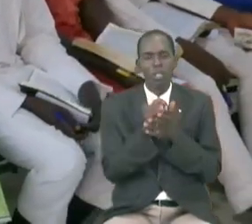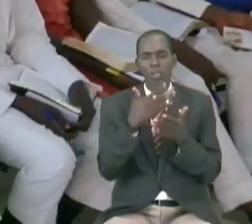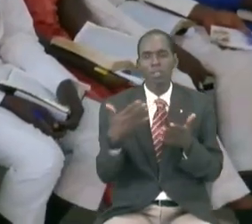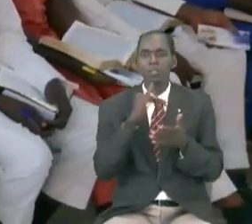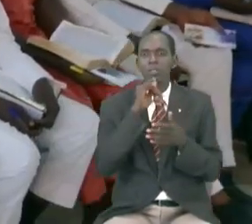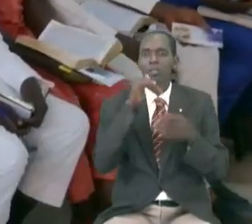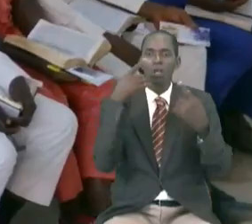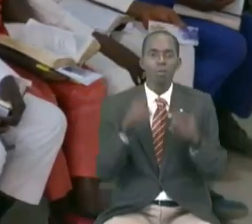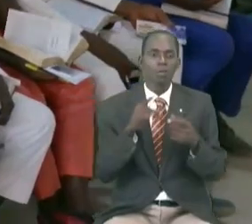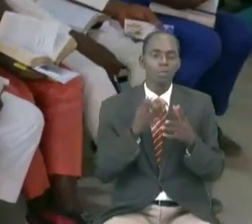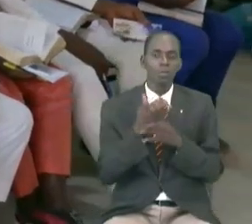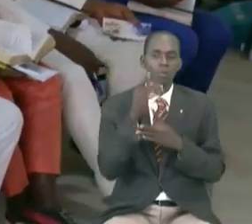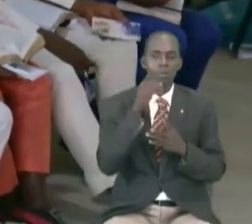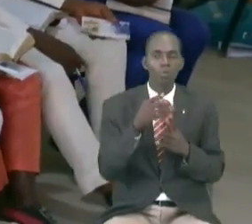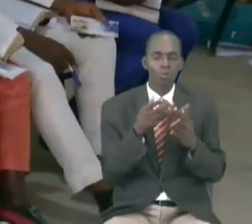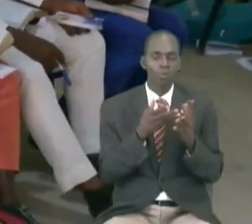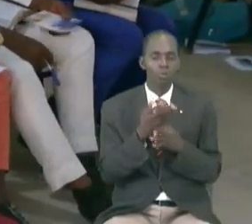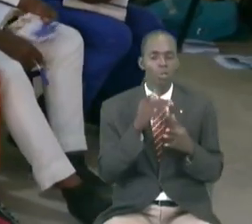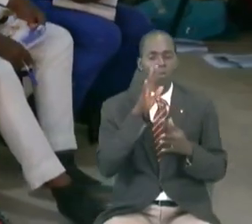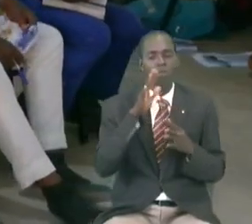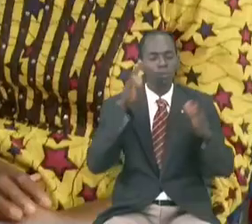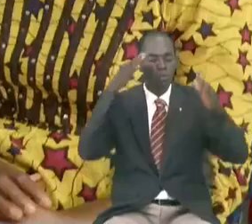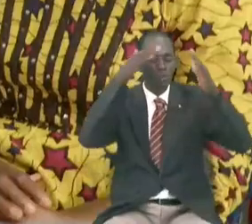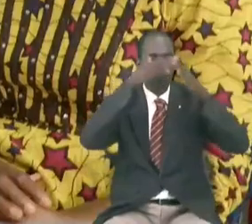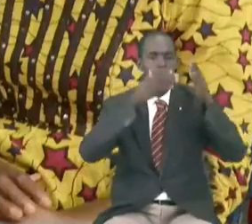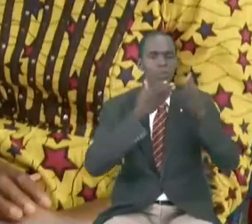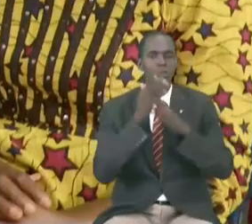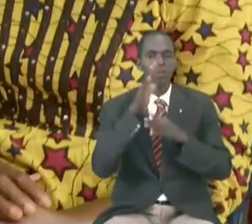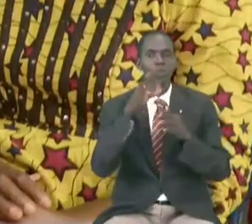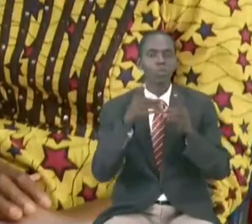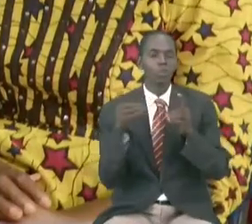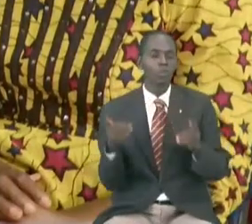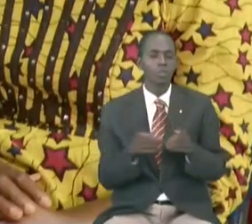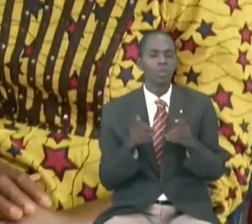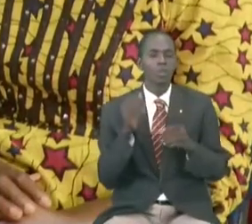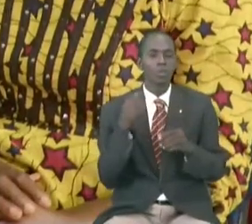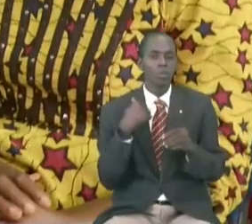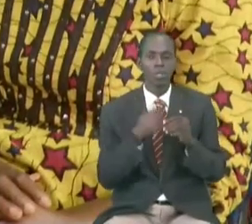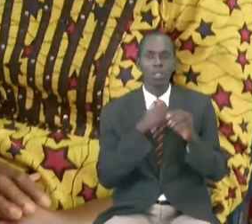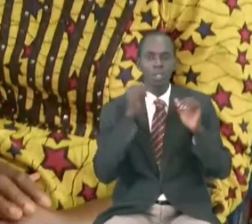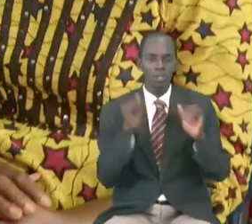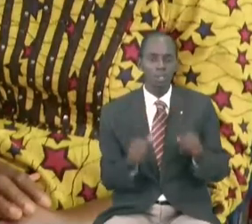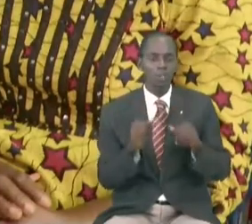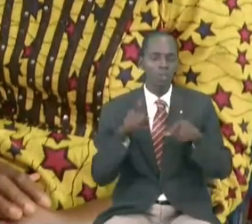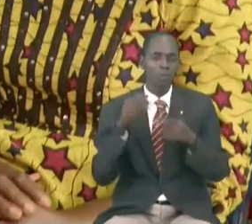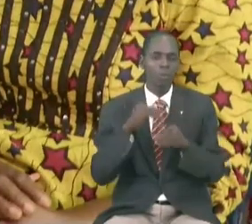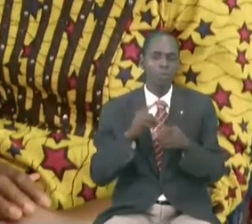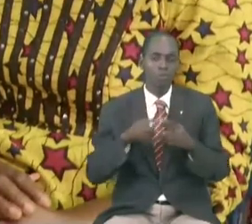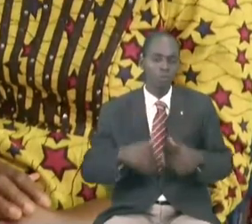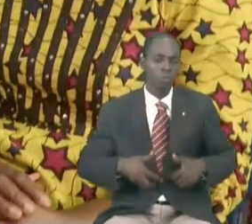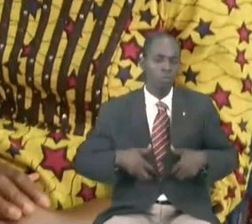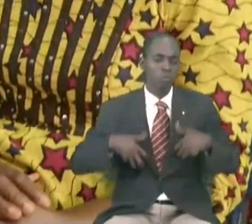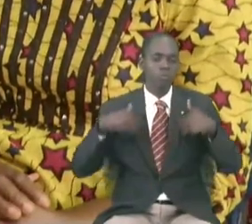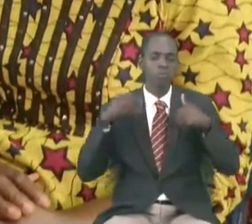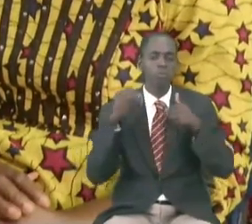like that. And then we can say, God, how can you do that? How can you go and bring revival in that denomination? How can you go and bring revival in